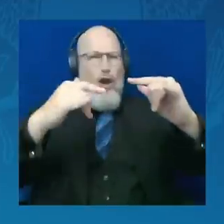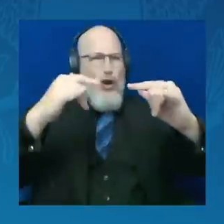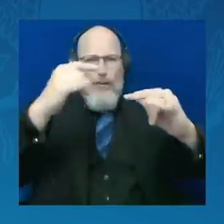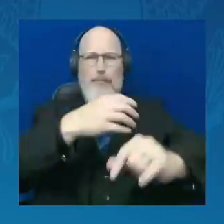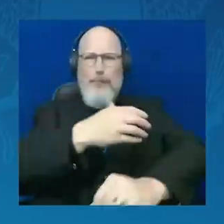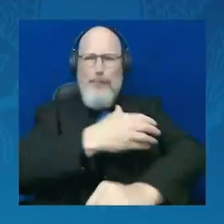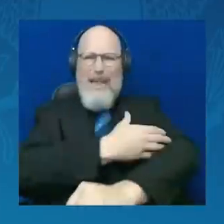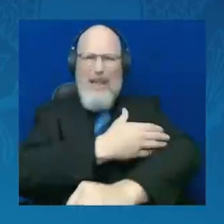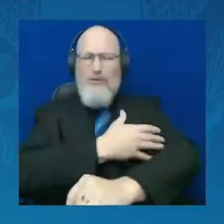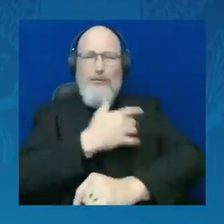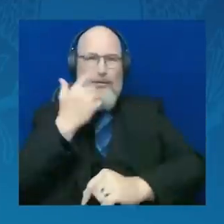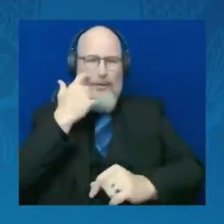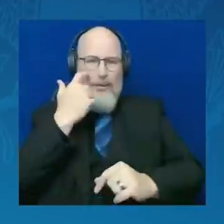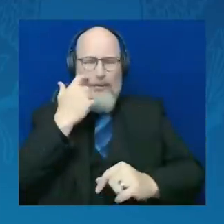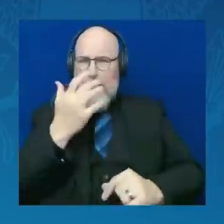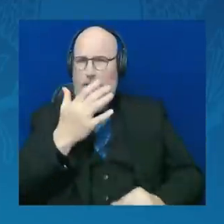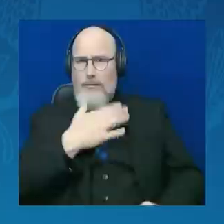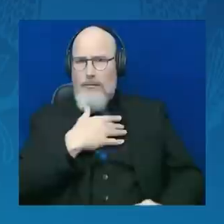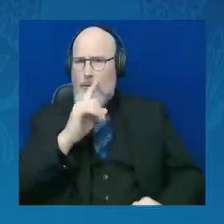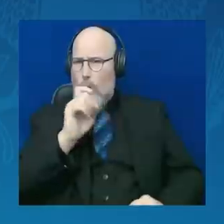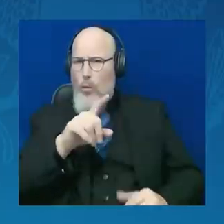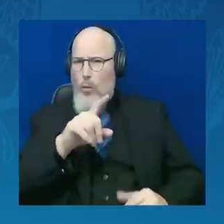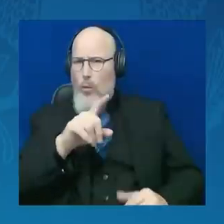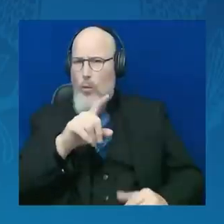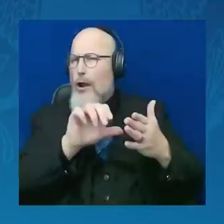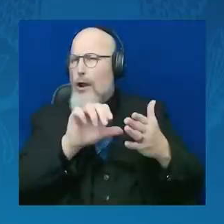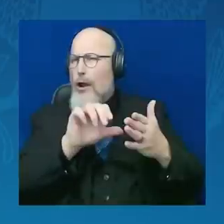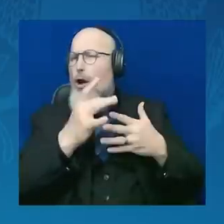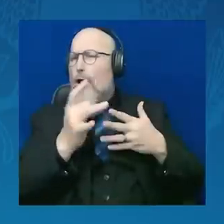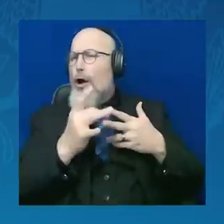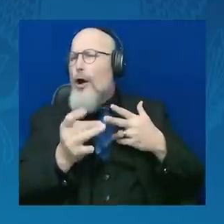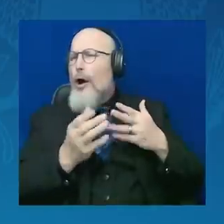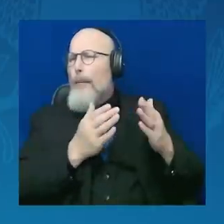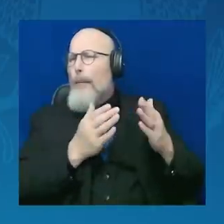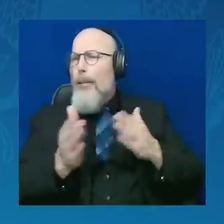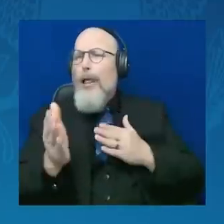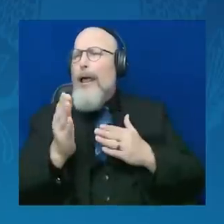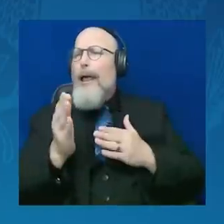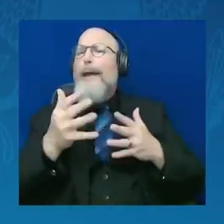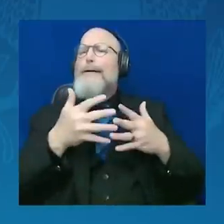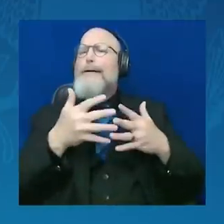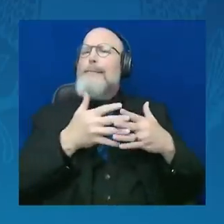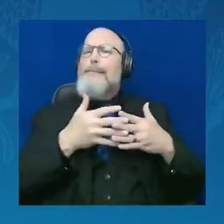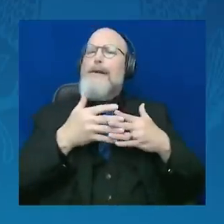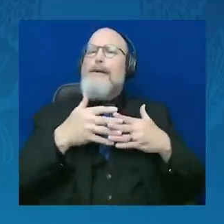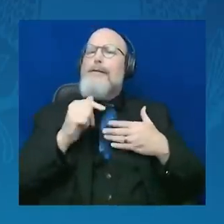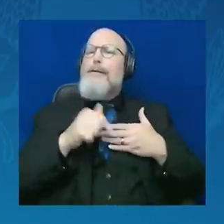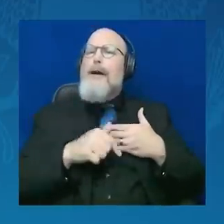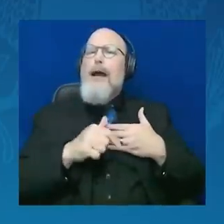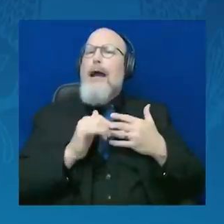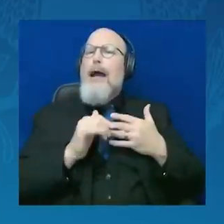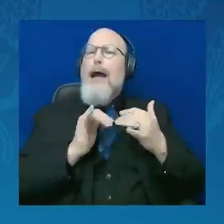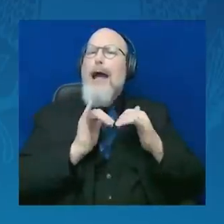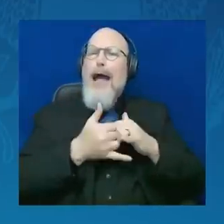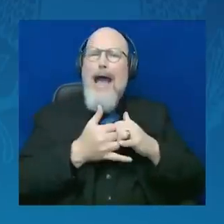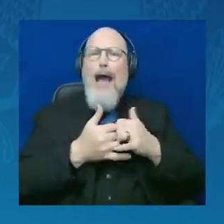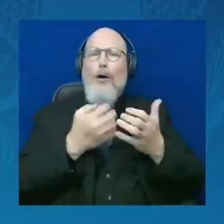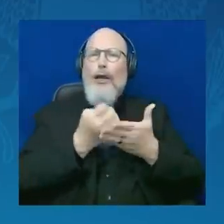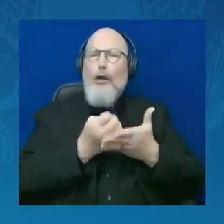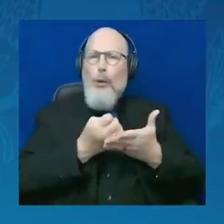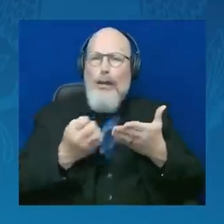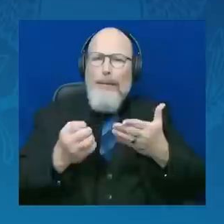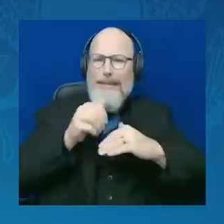what kind of alternative plans does the United States have to get materials to help Ukraine defend